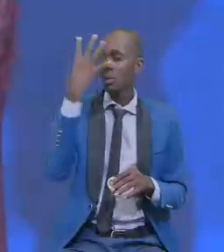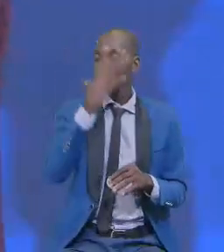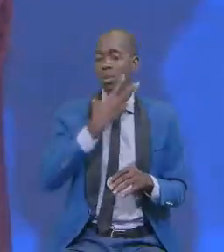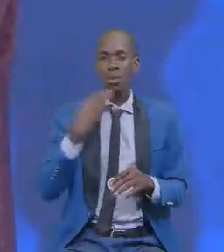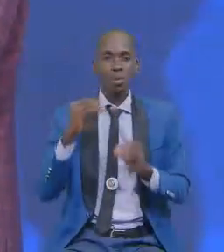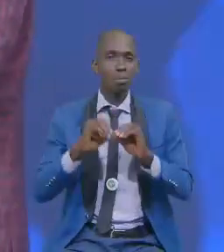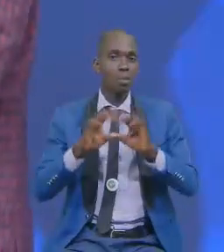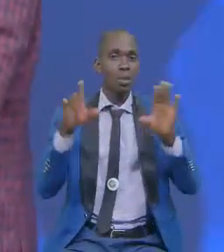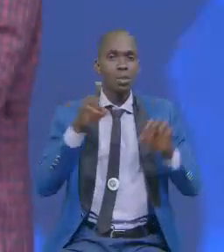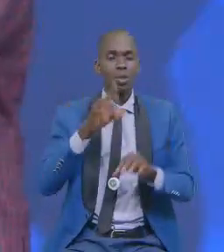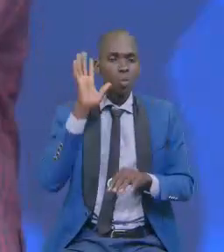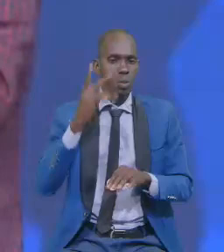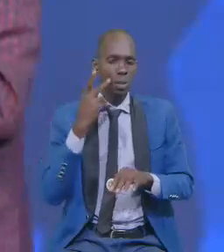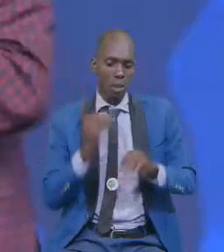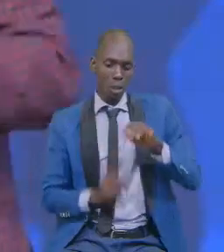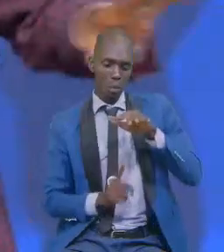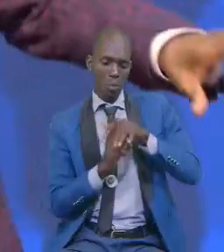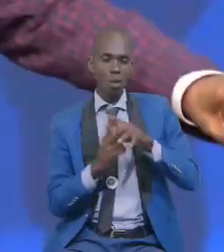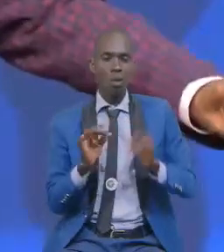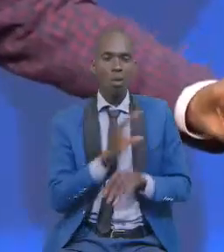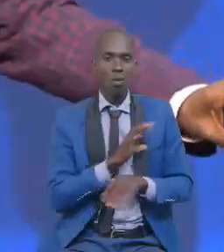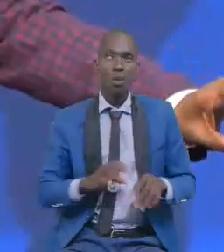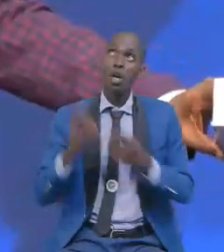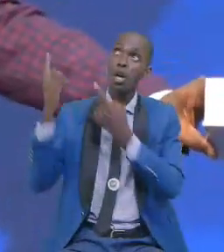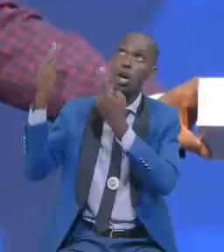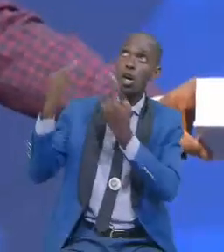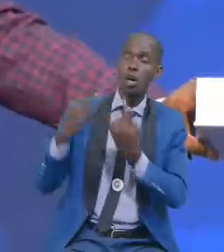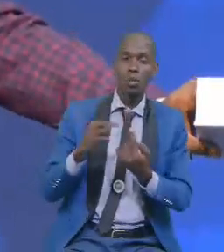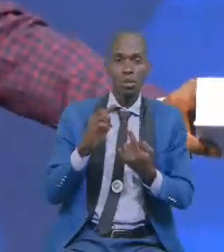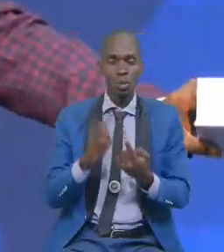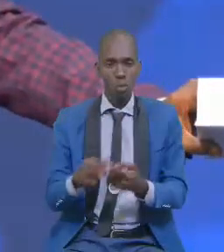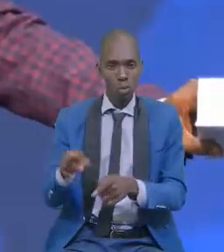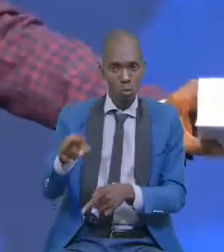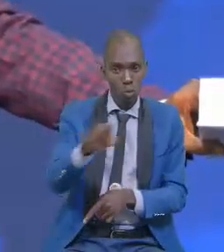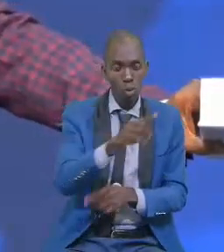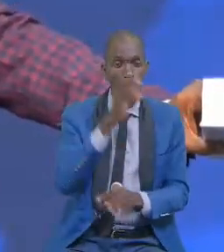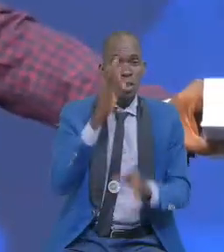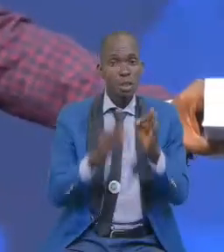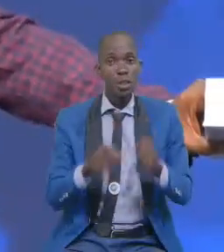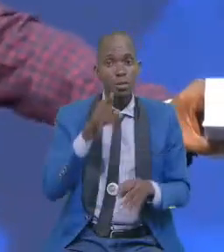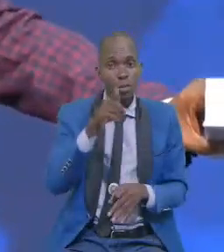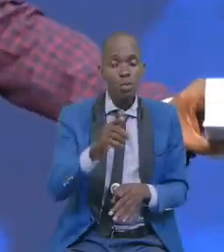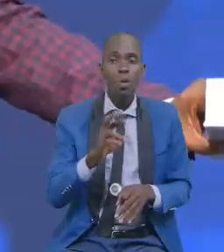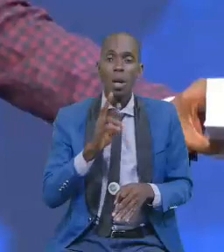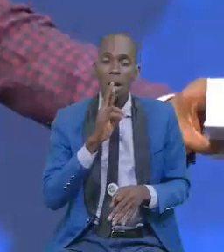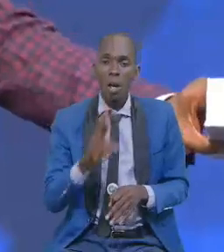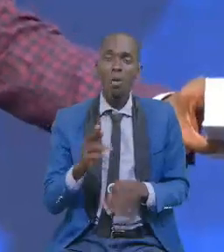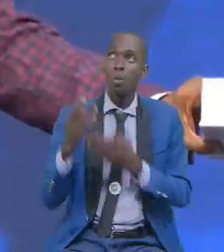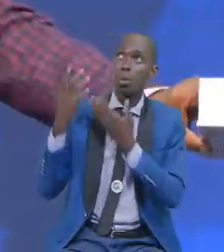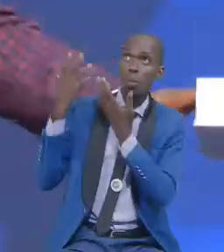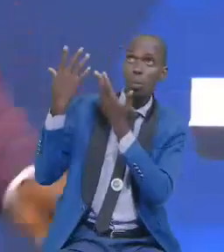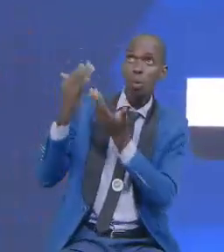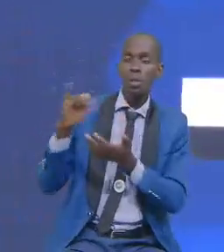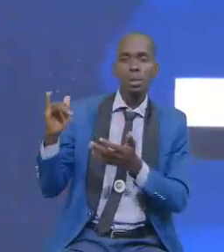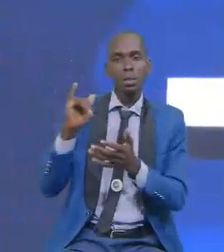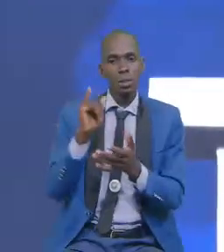the appearance of Christ coming unto you. If you are as you are awaiting that